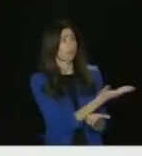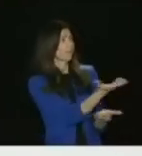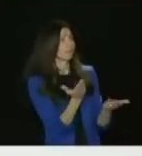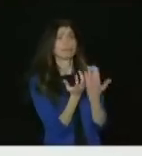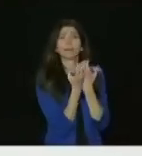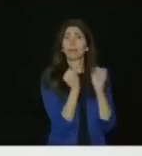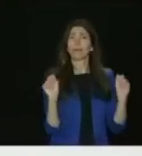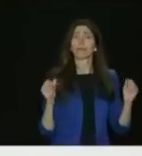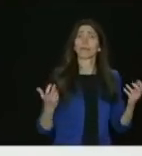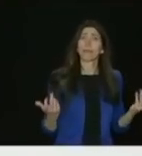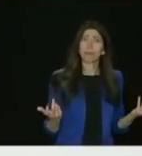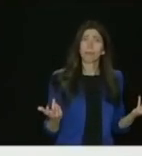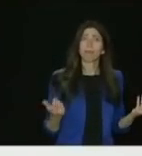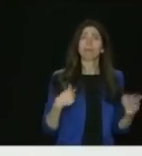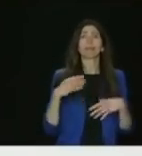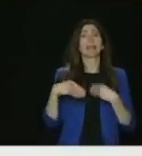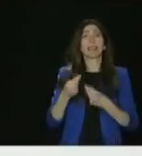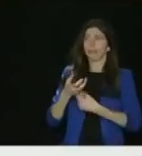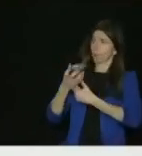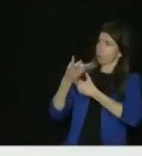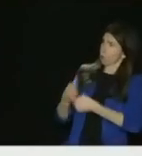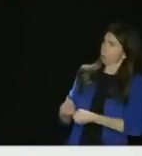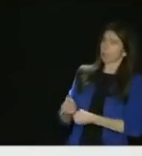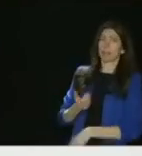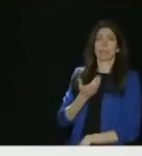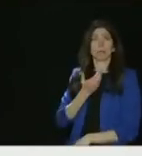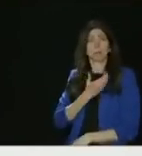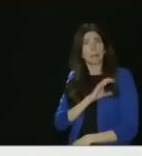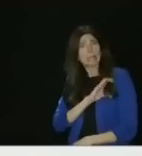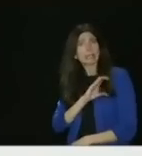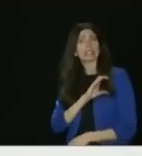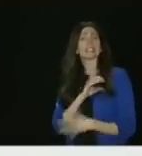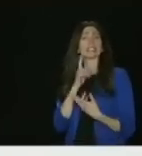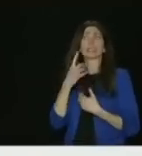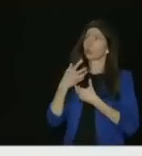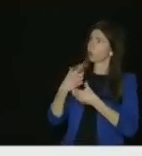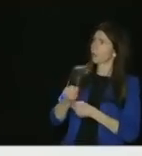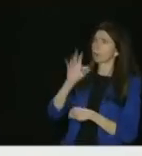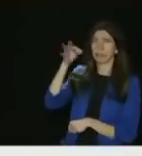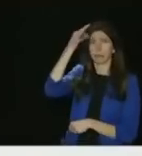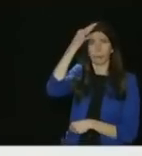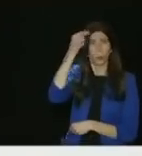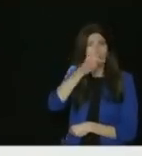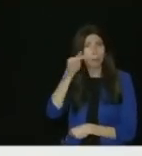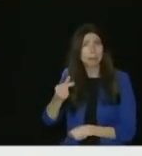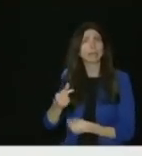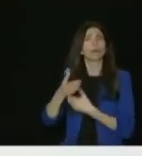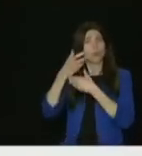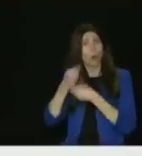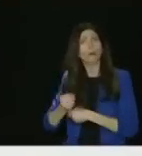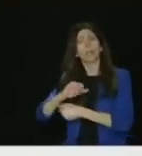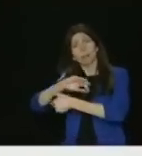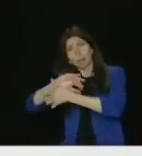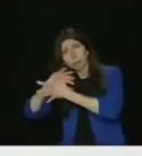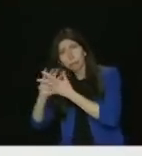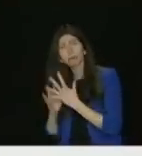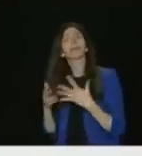confidence in the rule of law and in our institutions, and to make sure that our economy